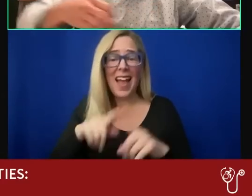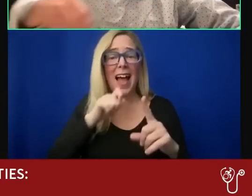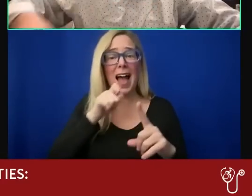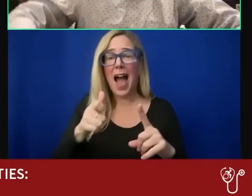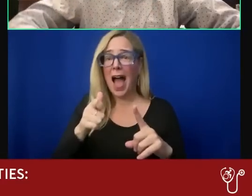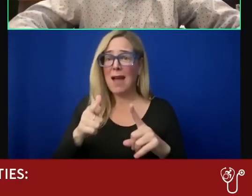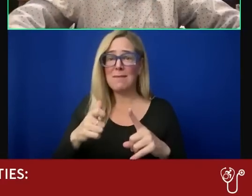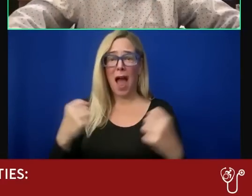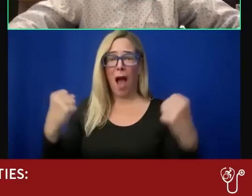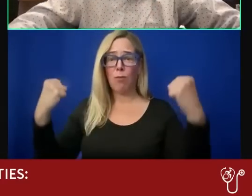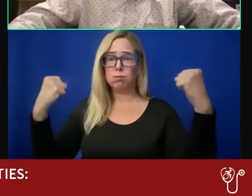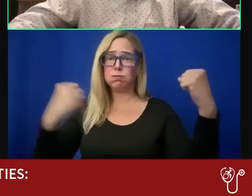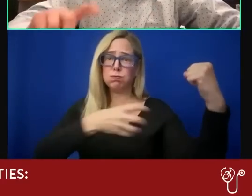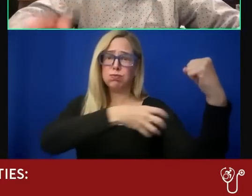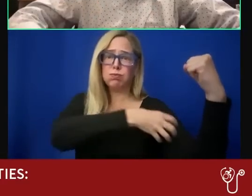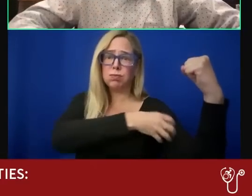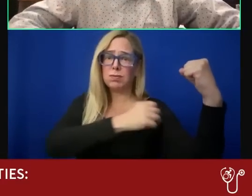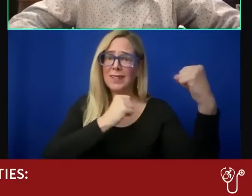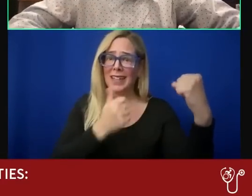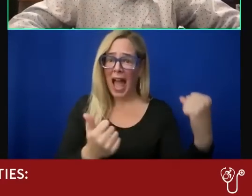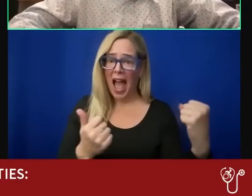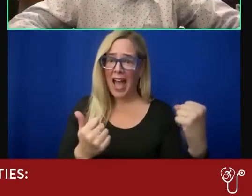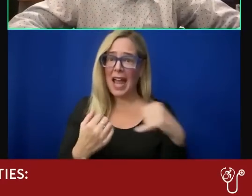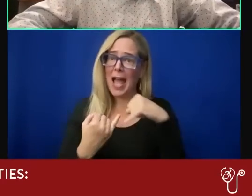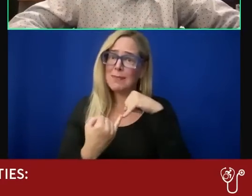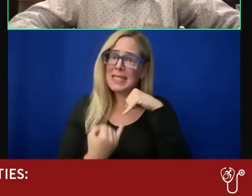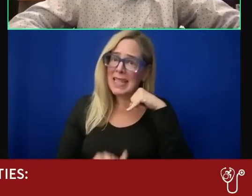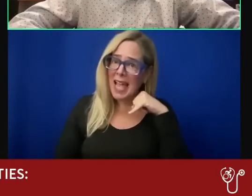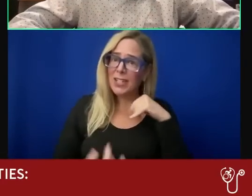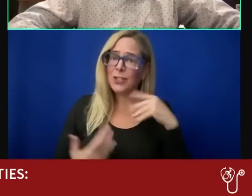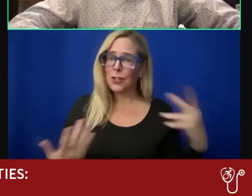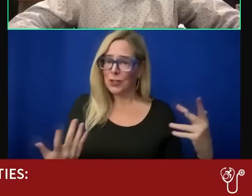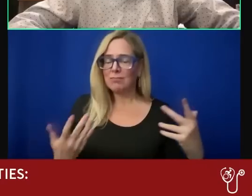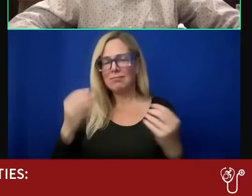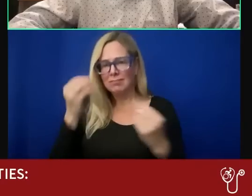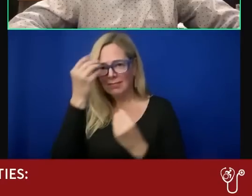bodybuilder. Okay. You can move the slide.